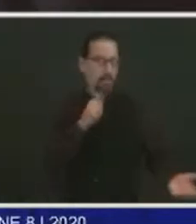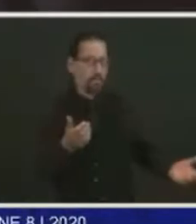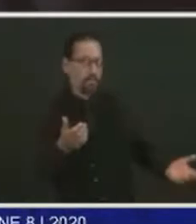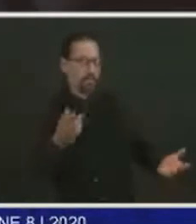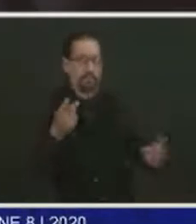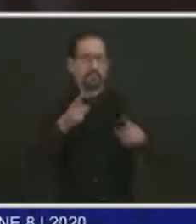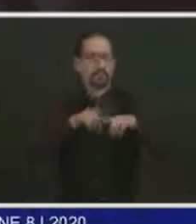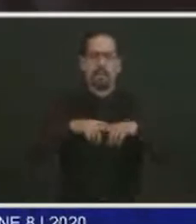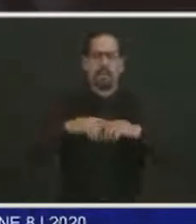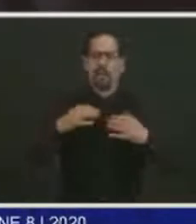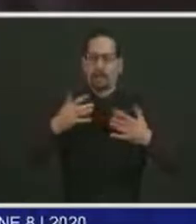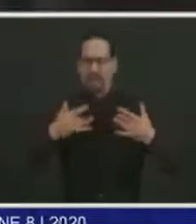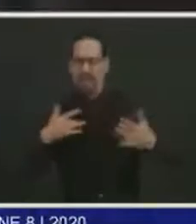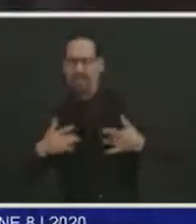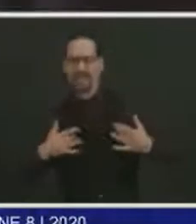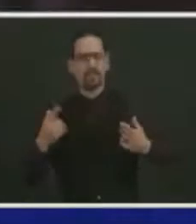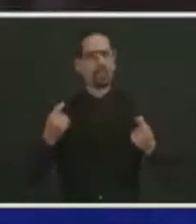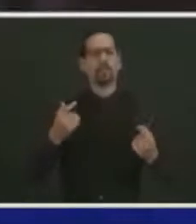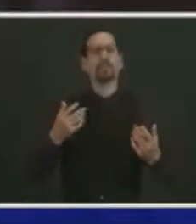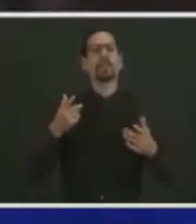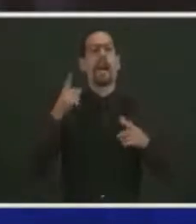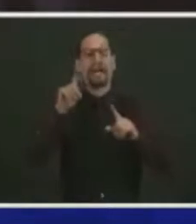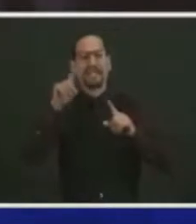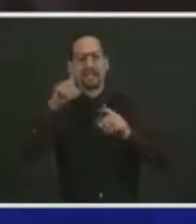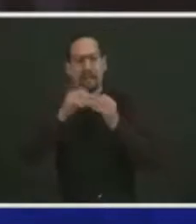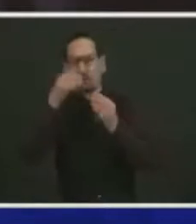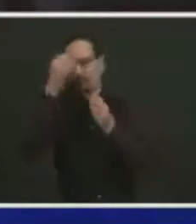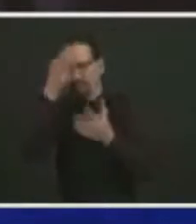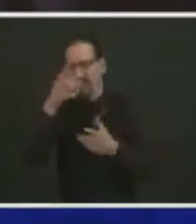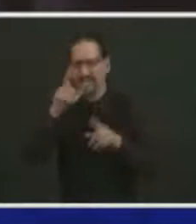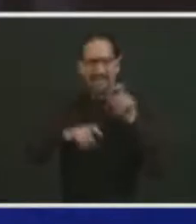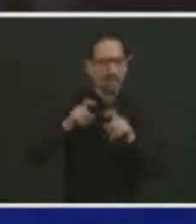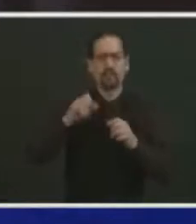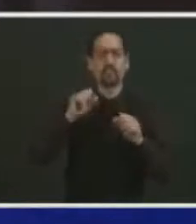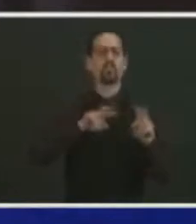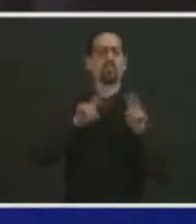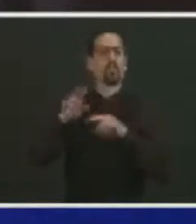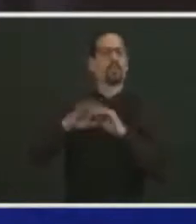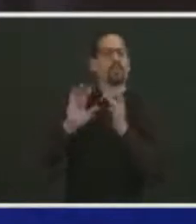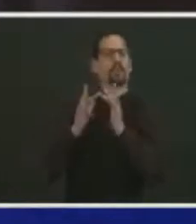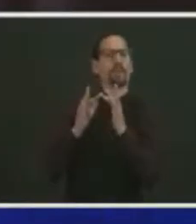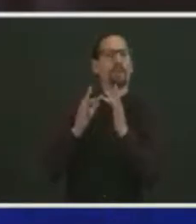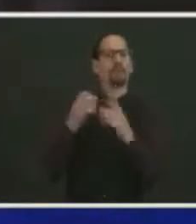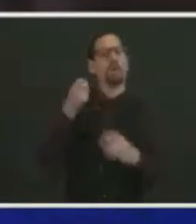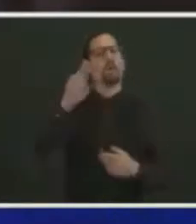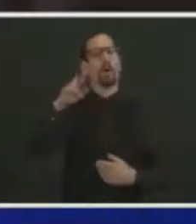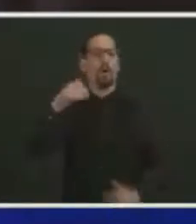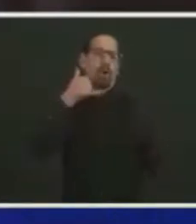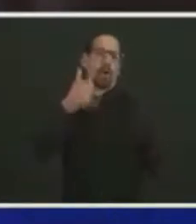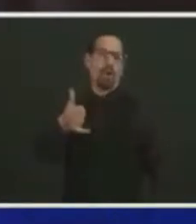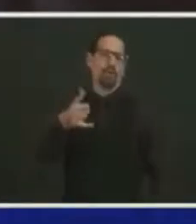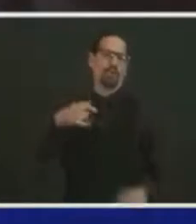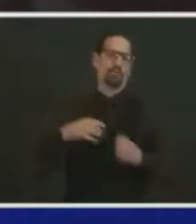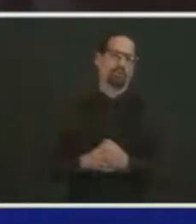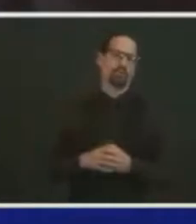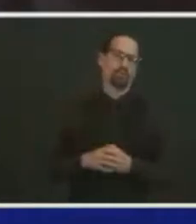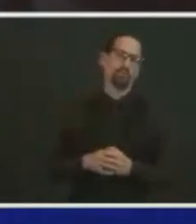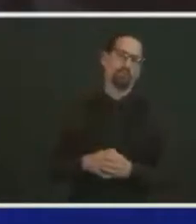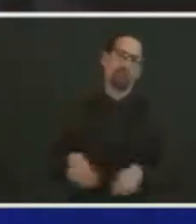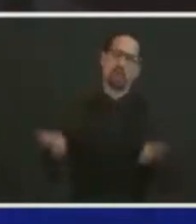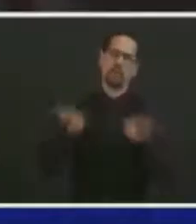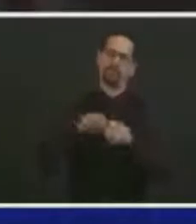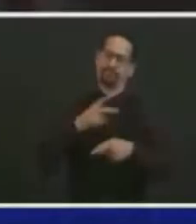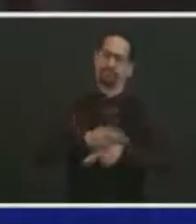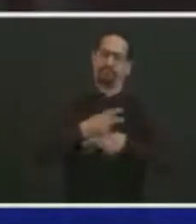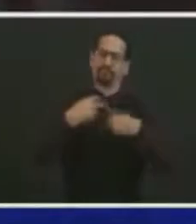symptoms develop, please make sure that you access the opportunity to get tested. And then also, as